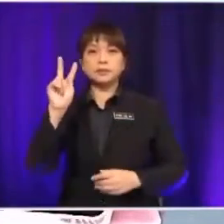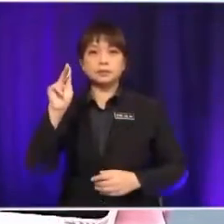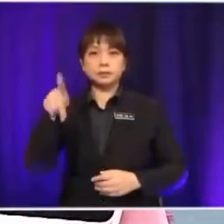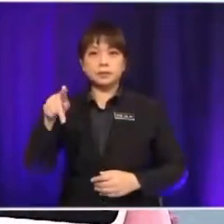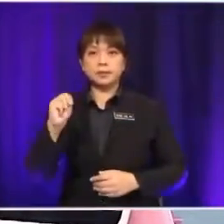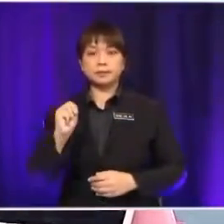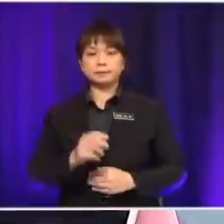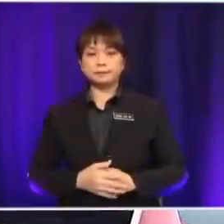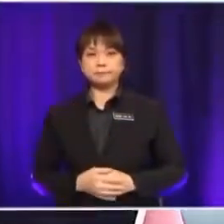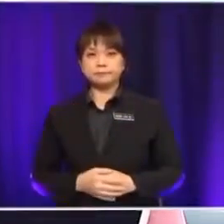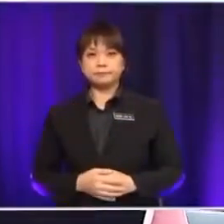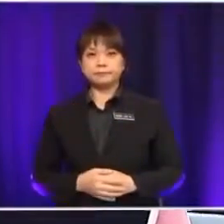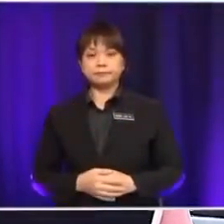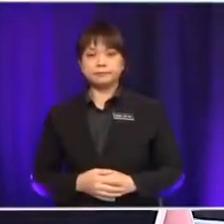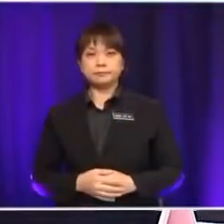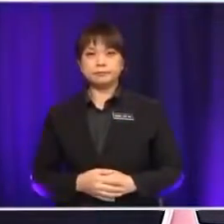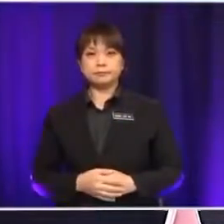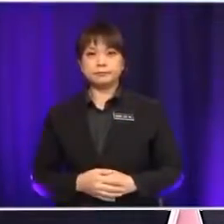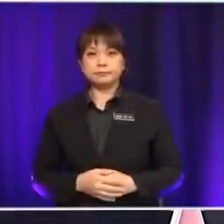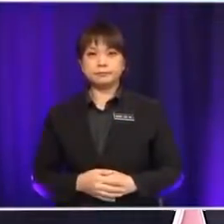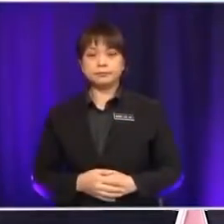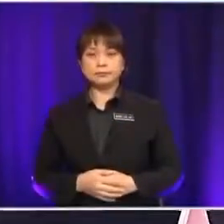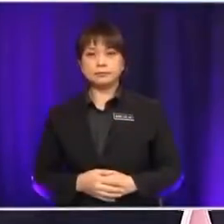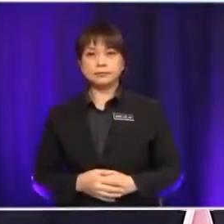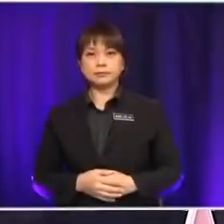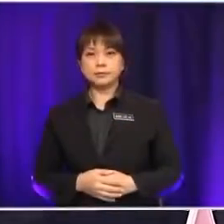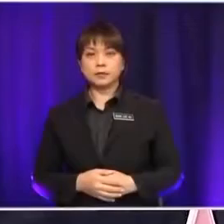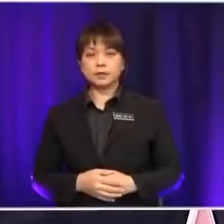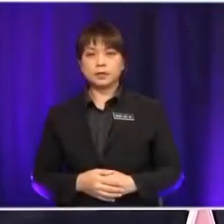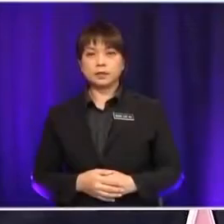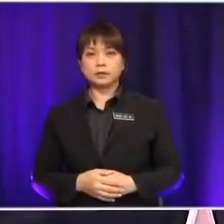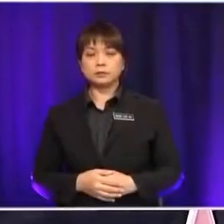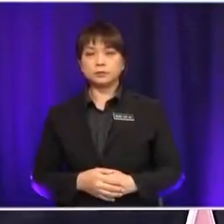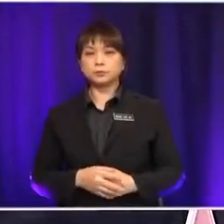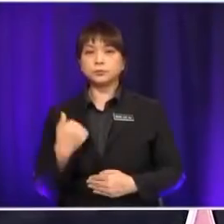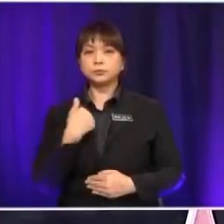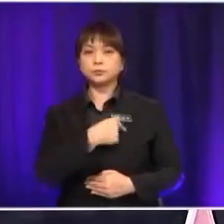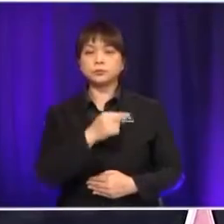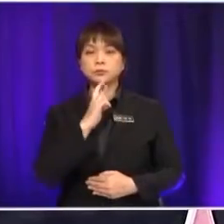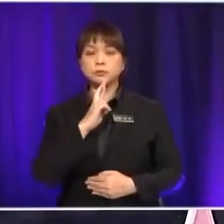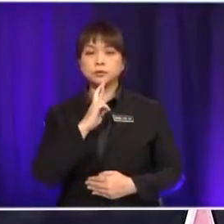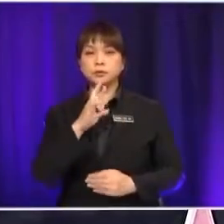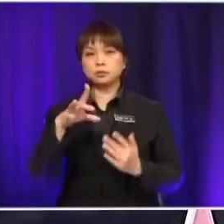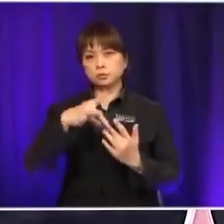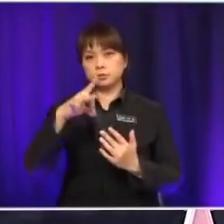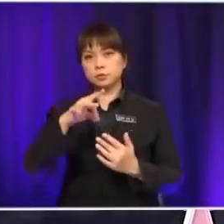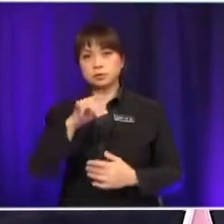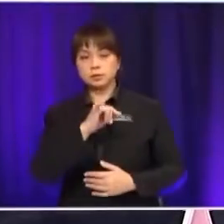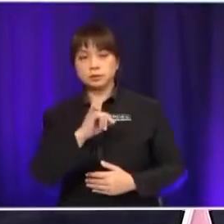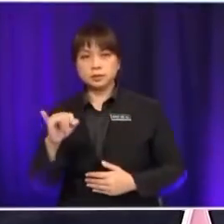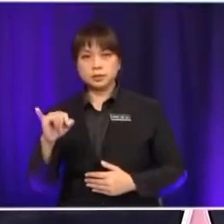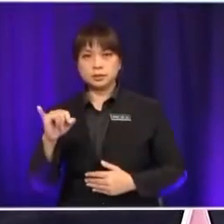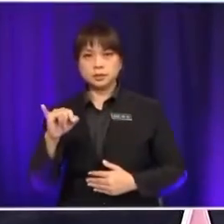for today is English, and we're talking about the choosing between a desktop computer or